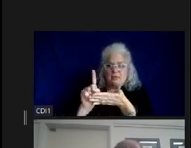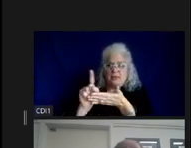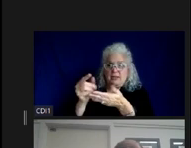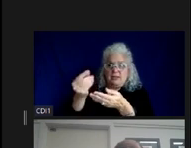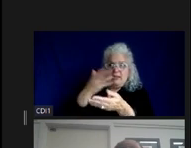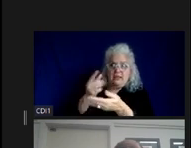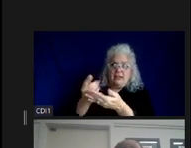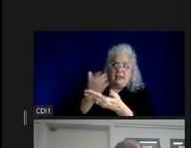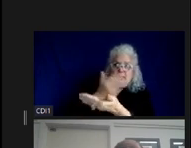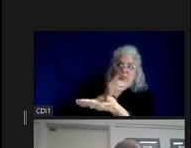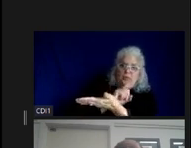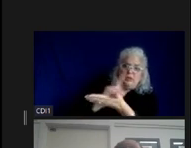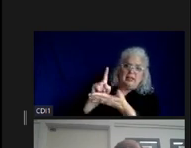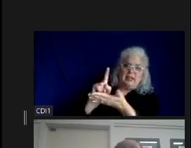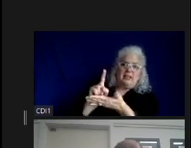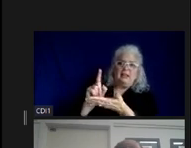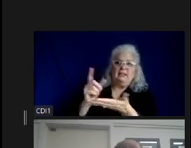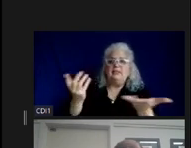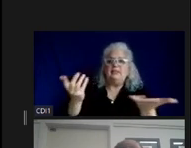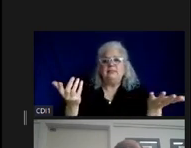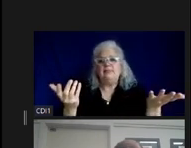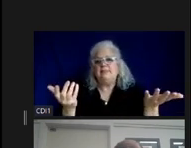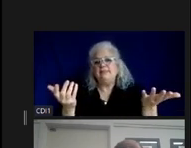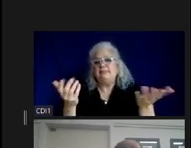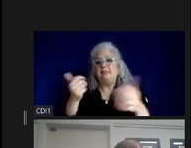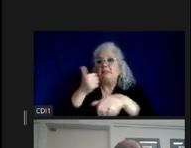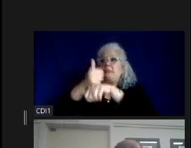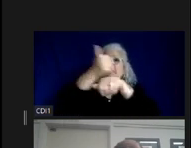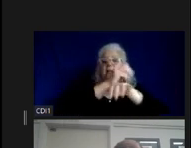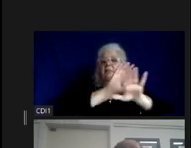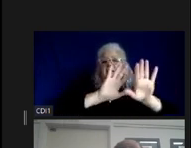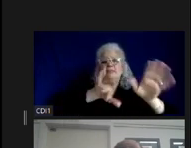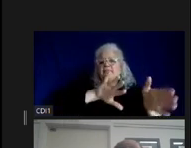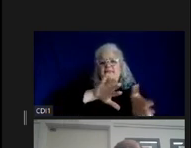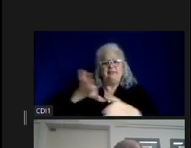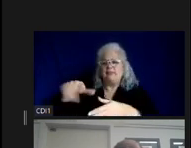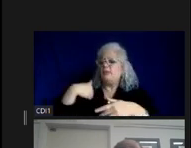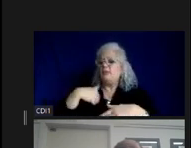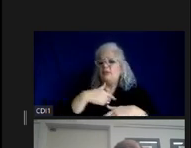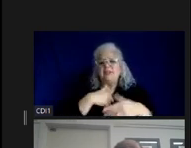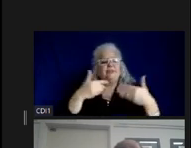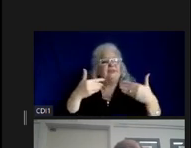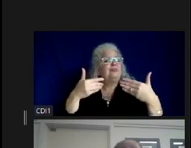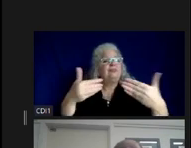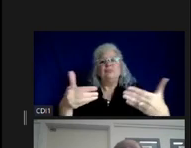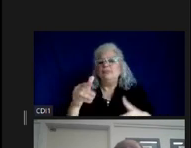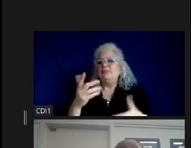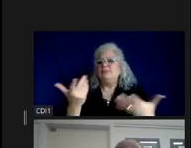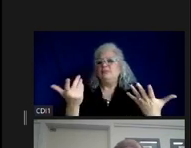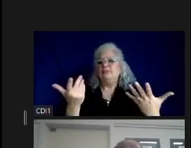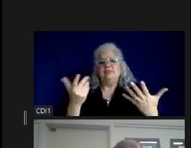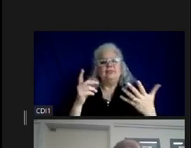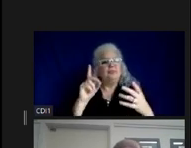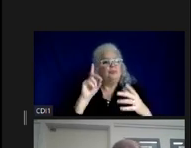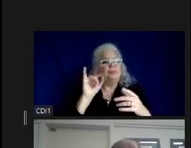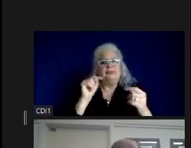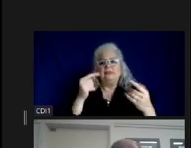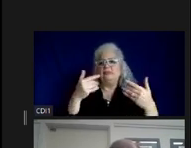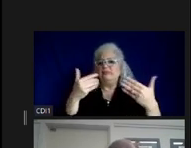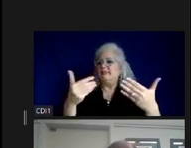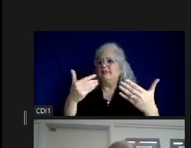just the way we're kind of, again, building the plane as we're flying. So so the federal